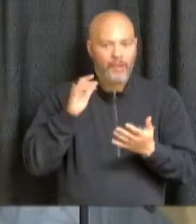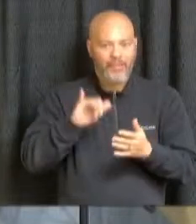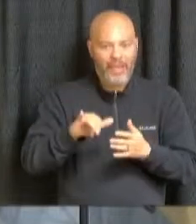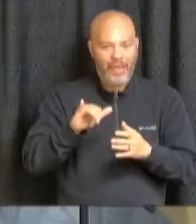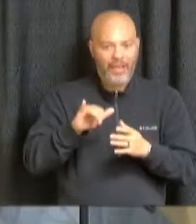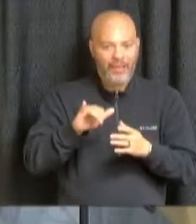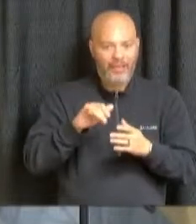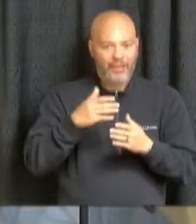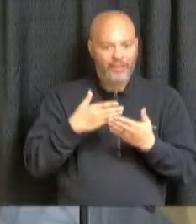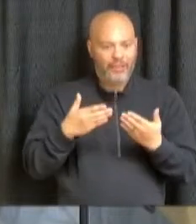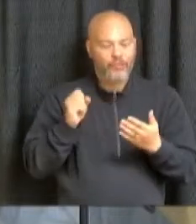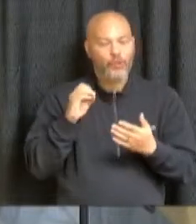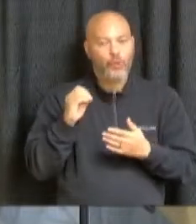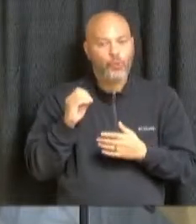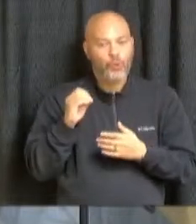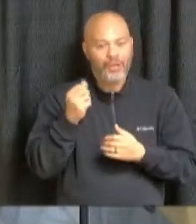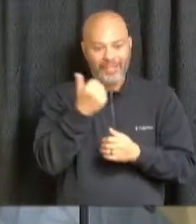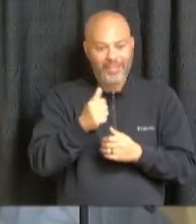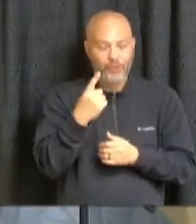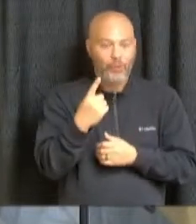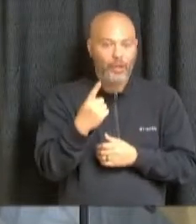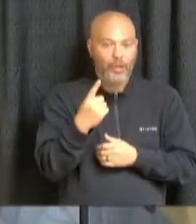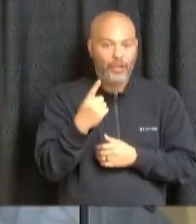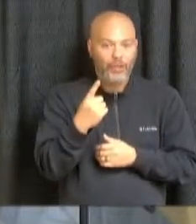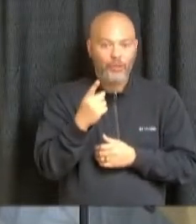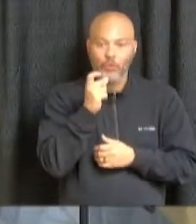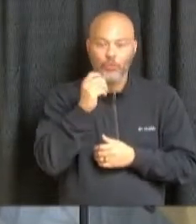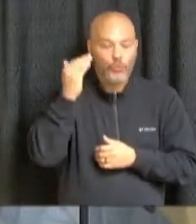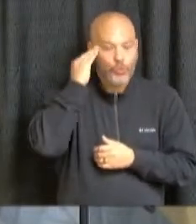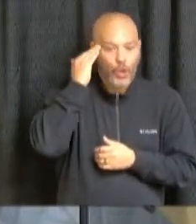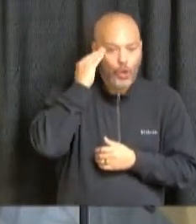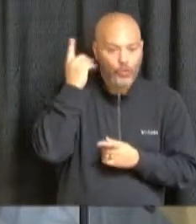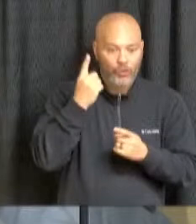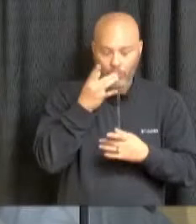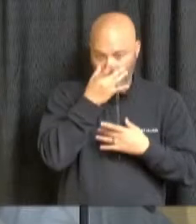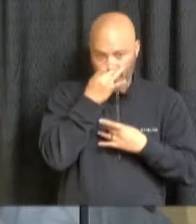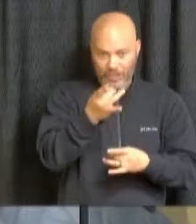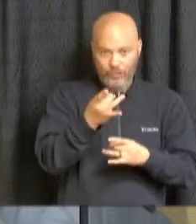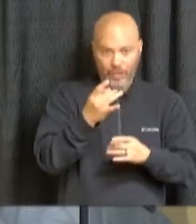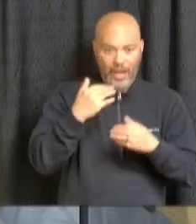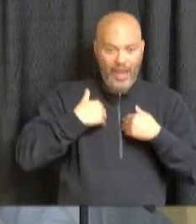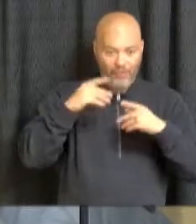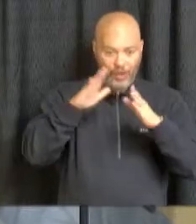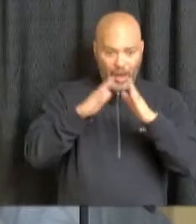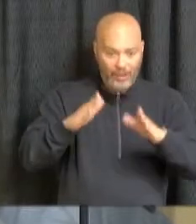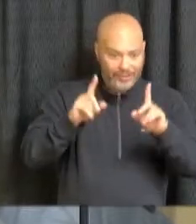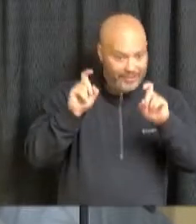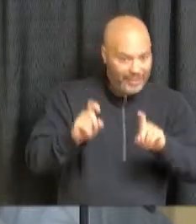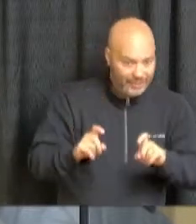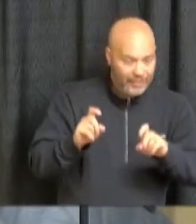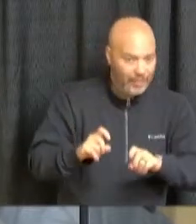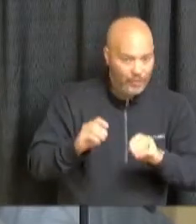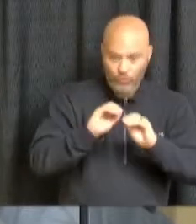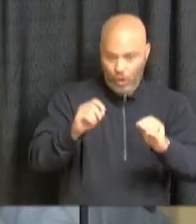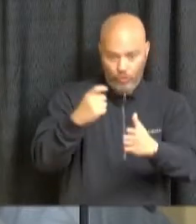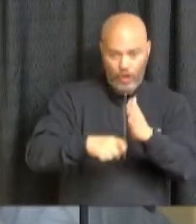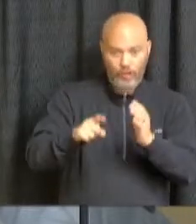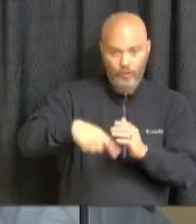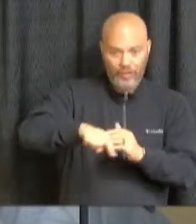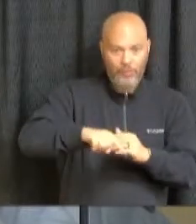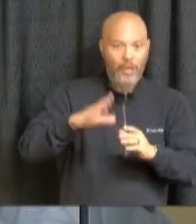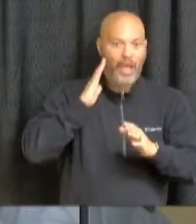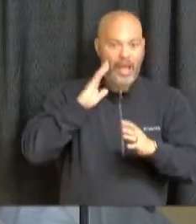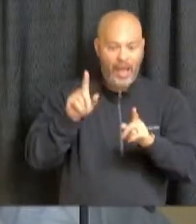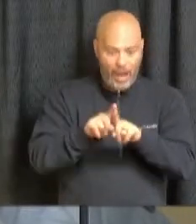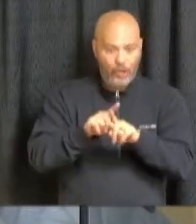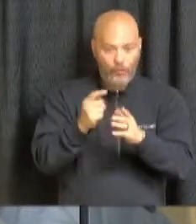department. So anyone that would know someone who's interested in getting their home tested at no cost, and as well as